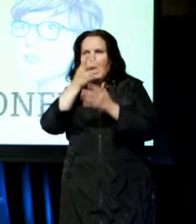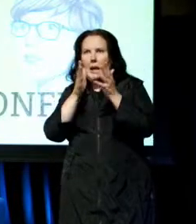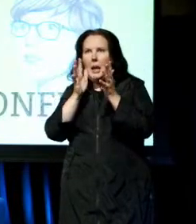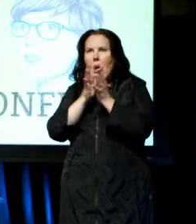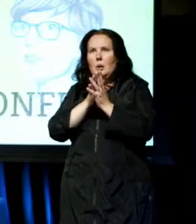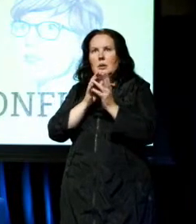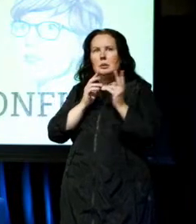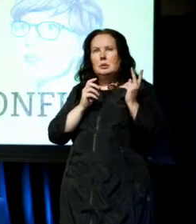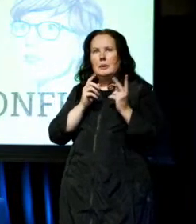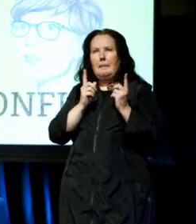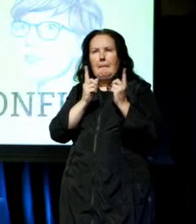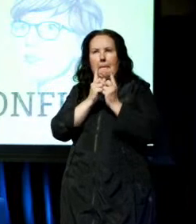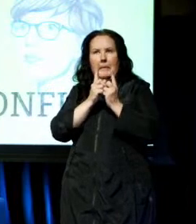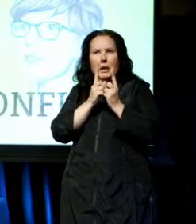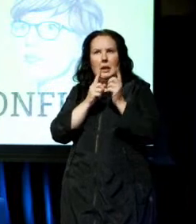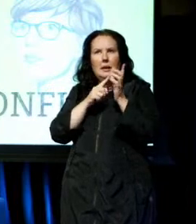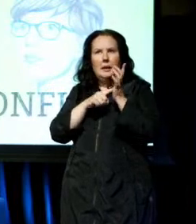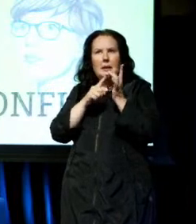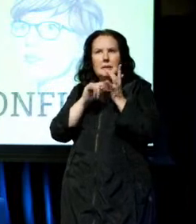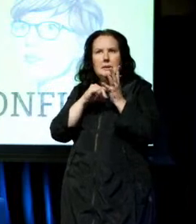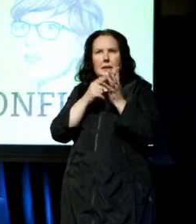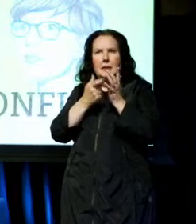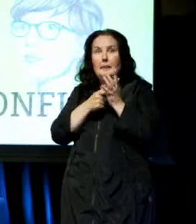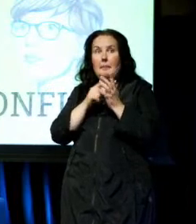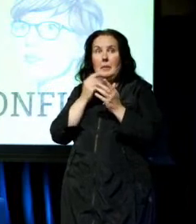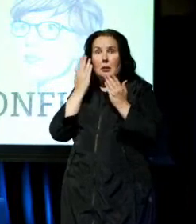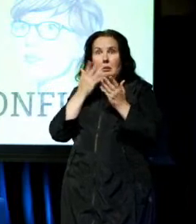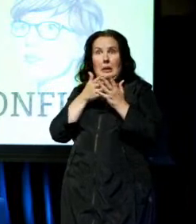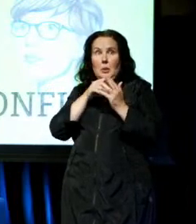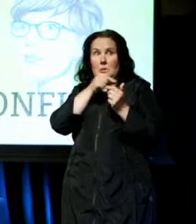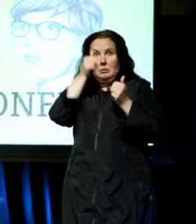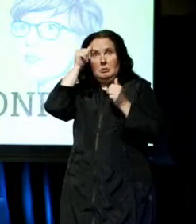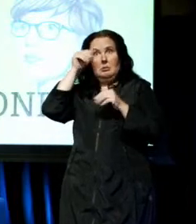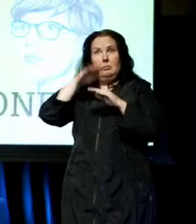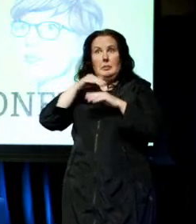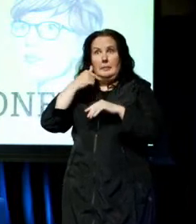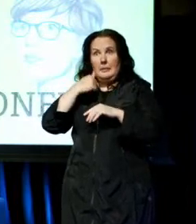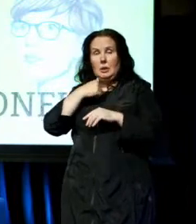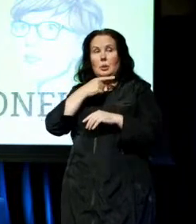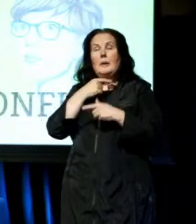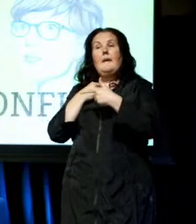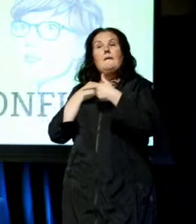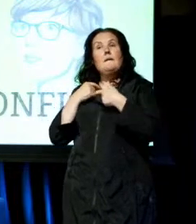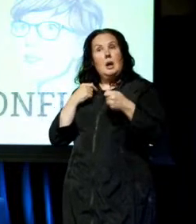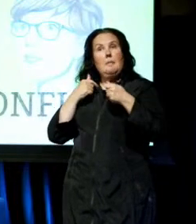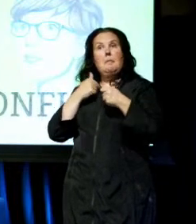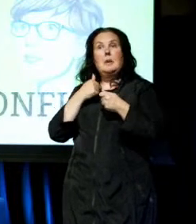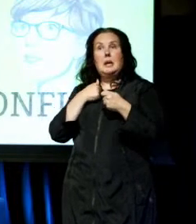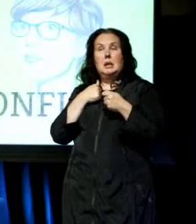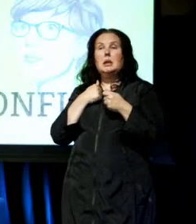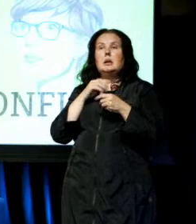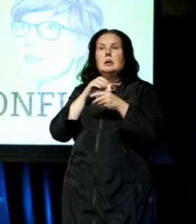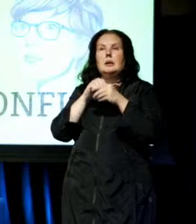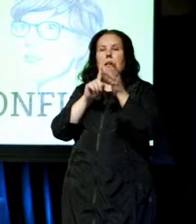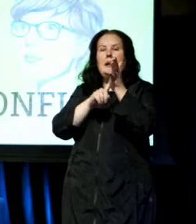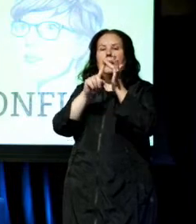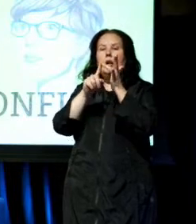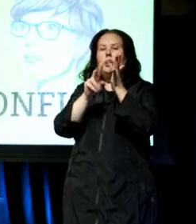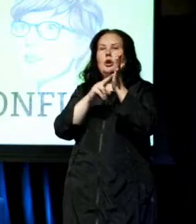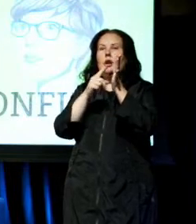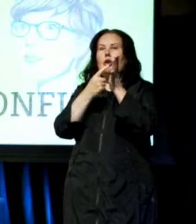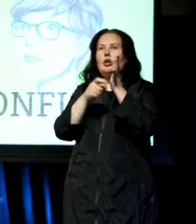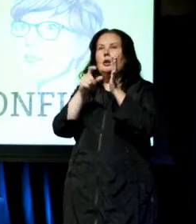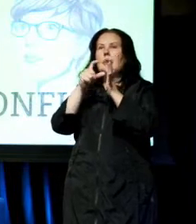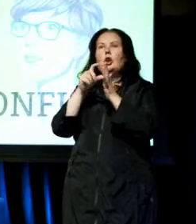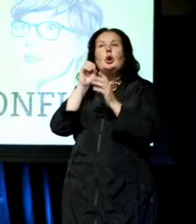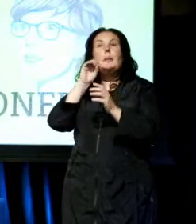you invited me, I don't know how you knew about me, but you invited me to be to do a set in Lemon Comedy. At the